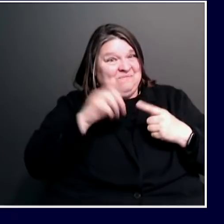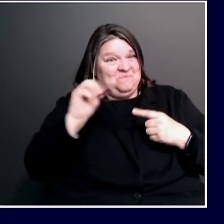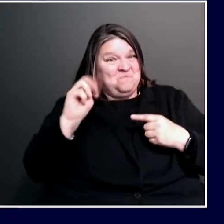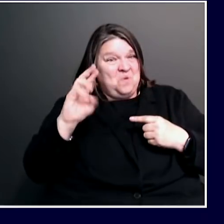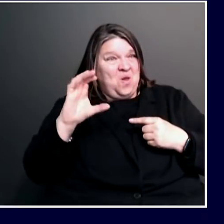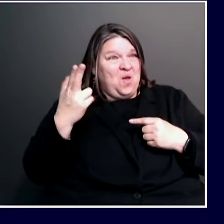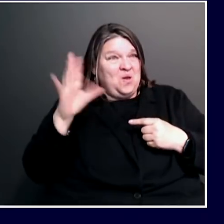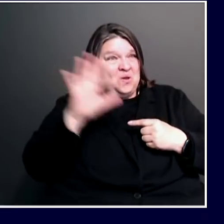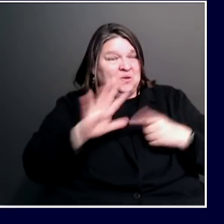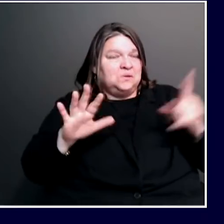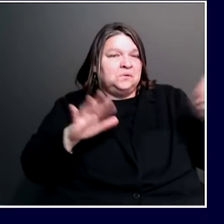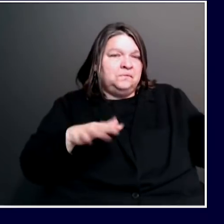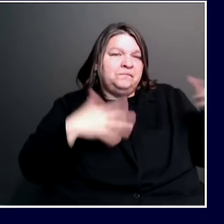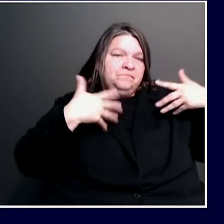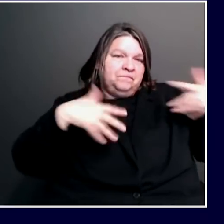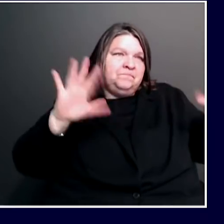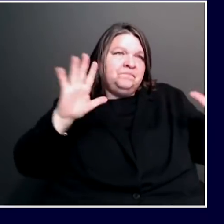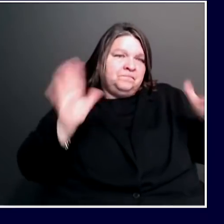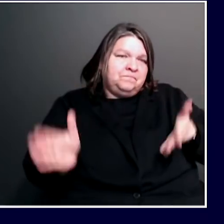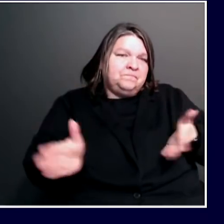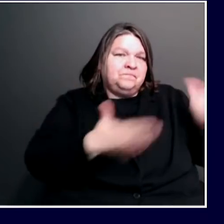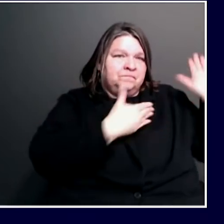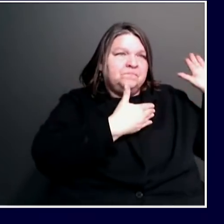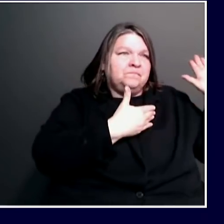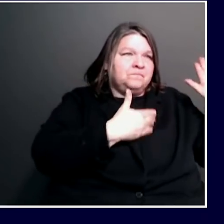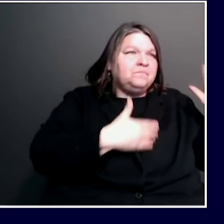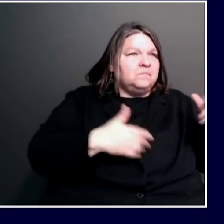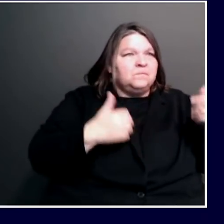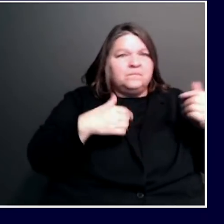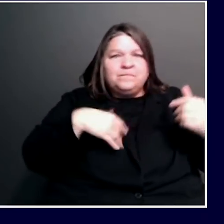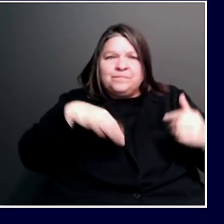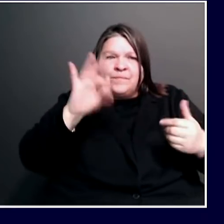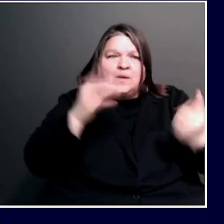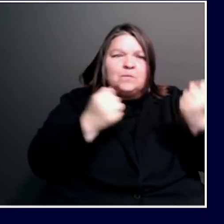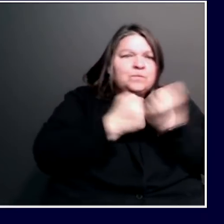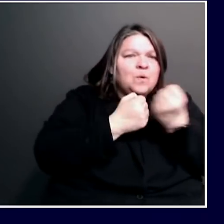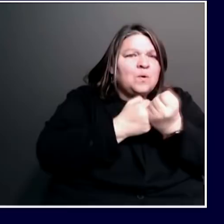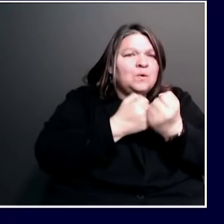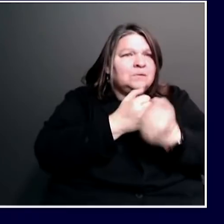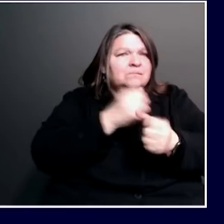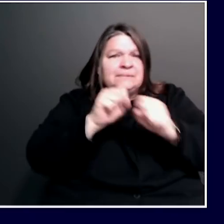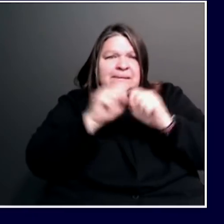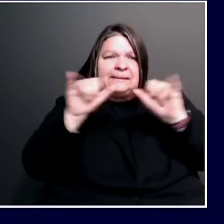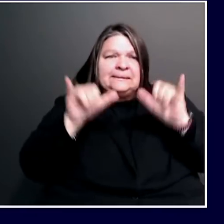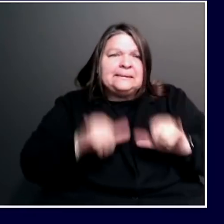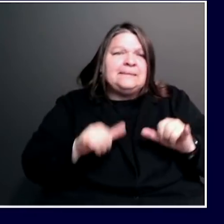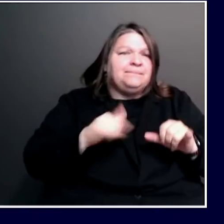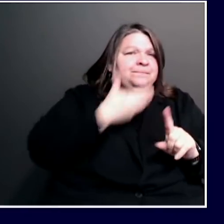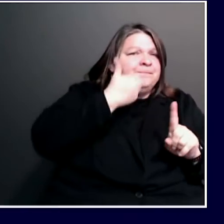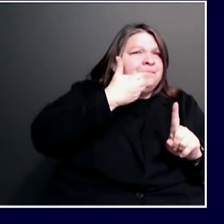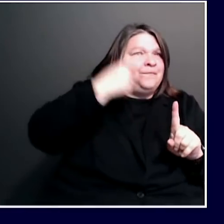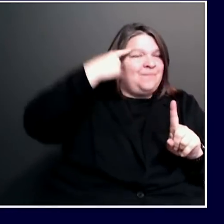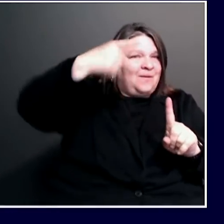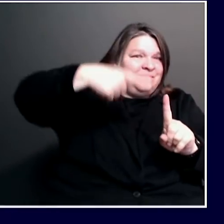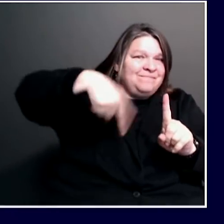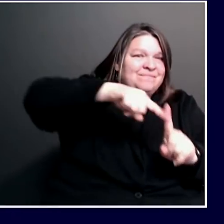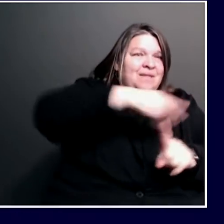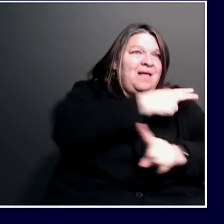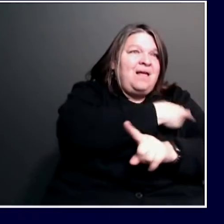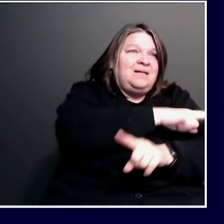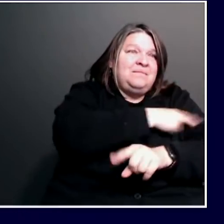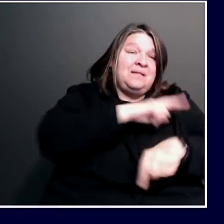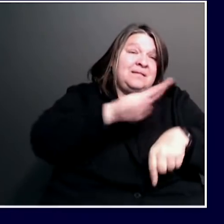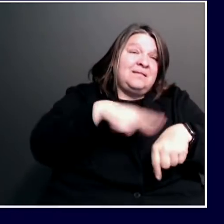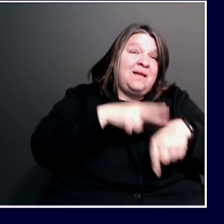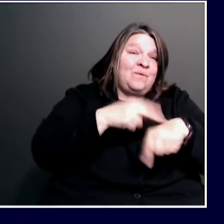our hospitals, but ensuring our Maine National Guard go back to their own jobs and their own lives, because we appreciate their service and recognize